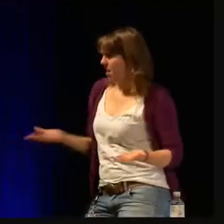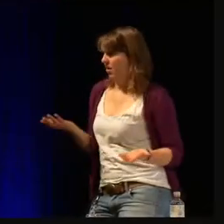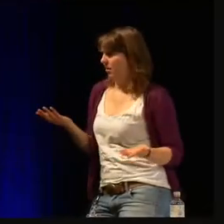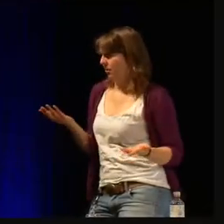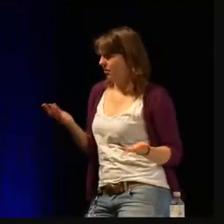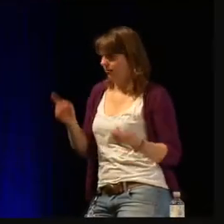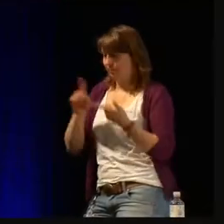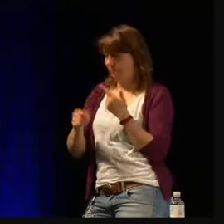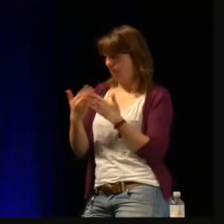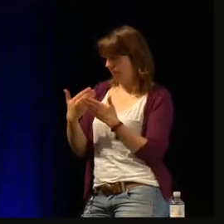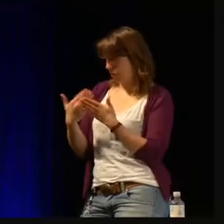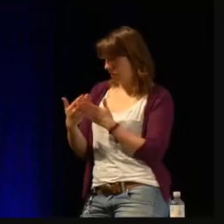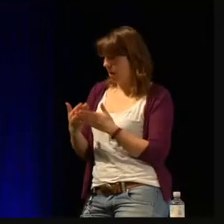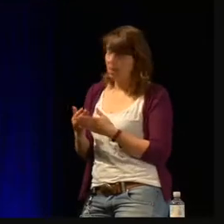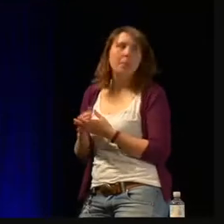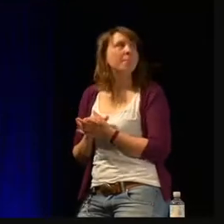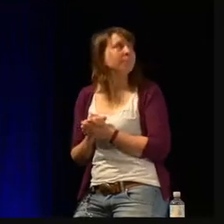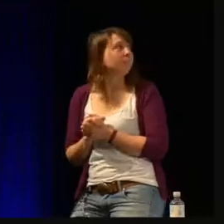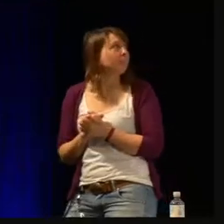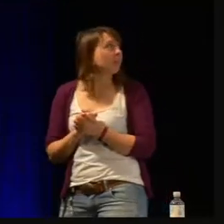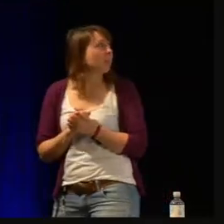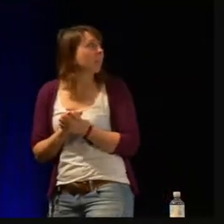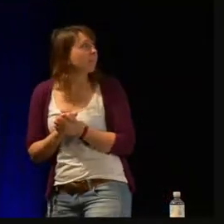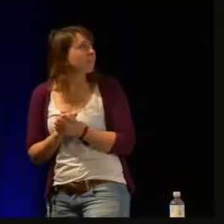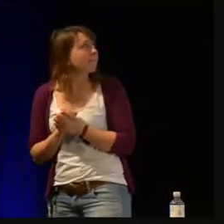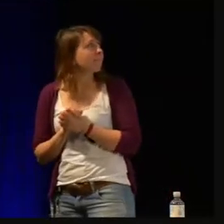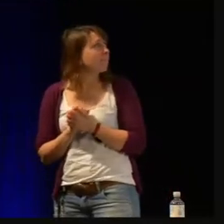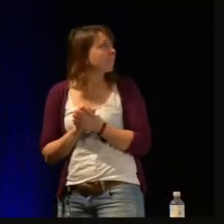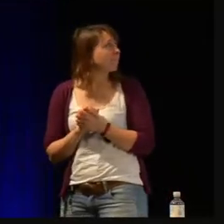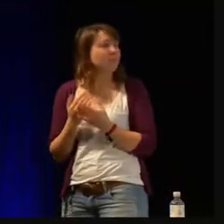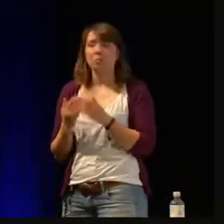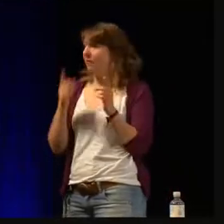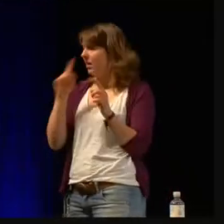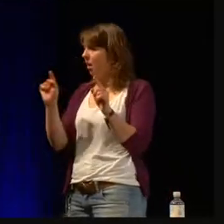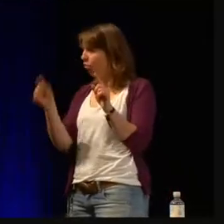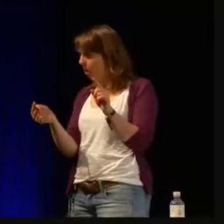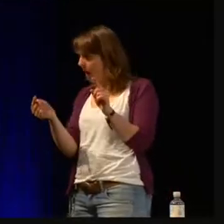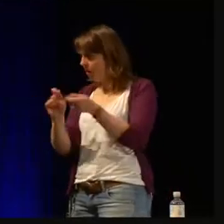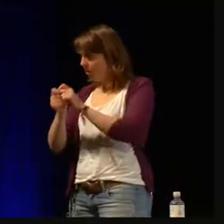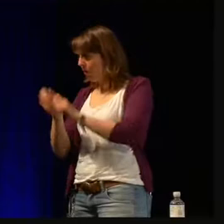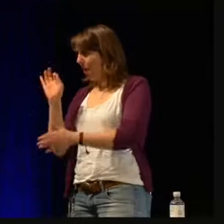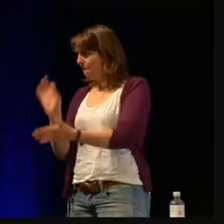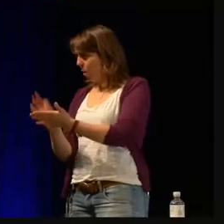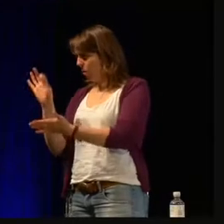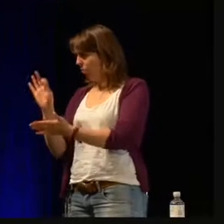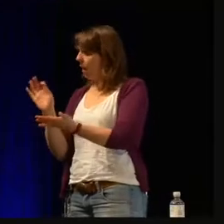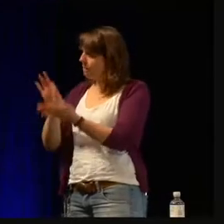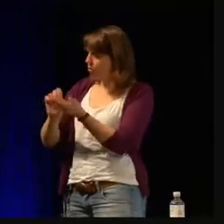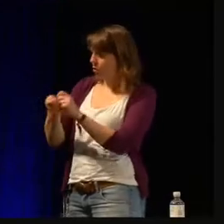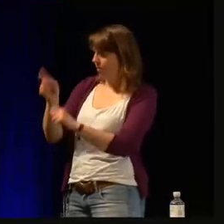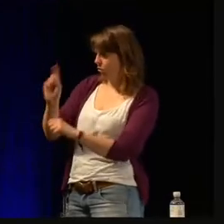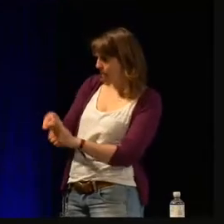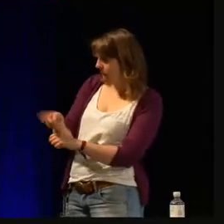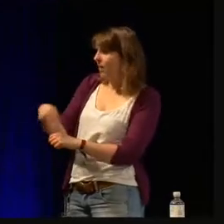that simplify the model we use way too much. And something else, if we change